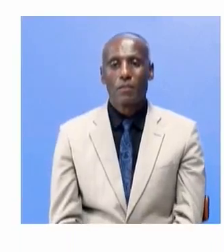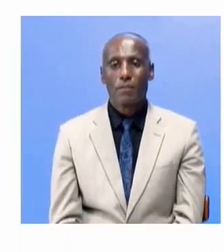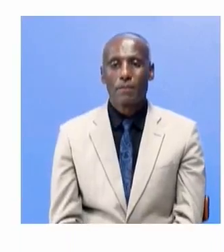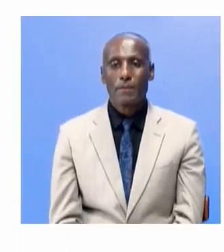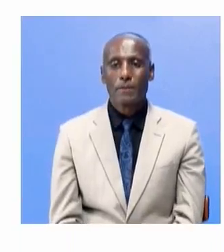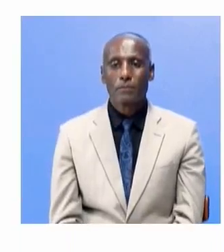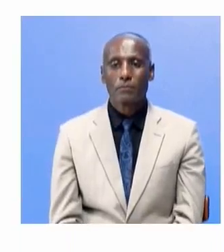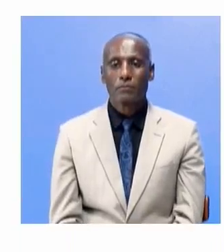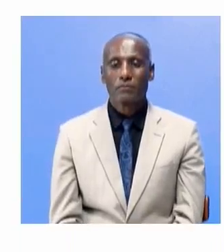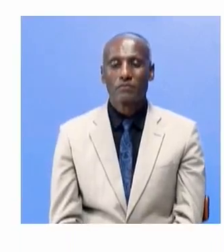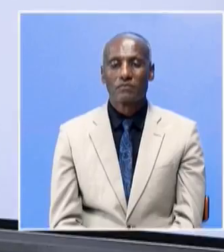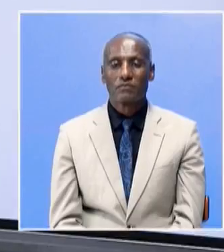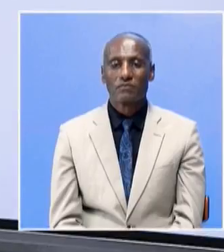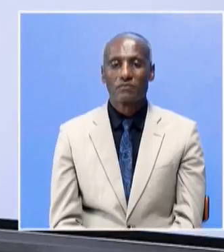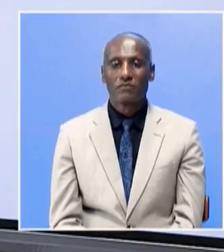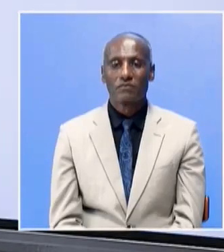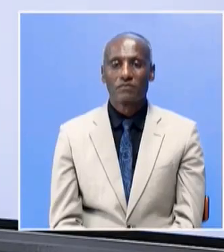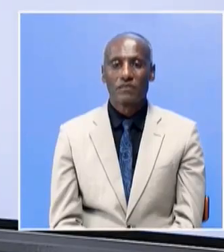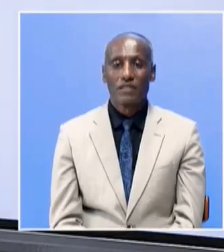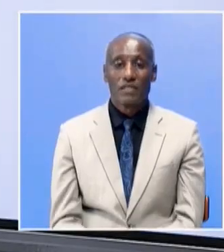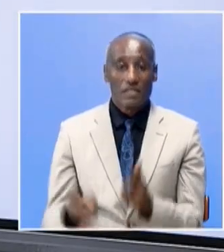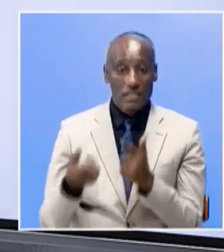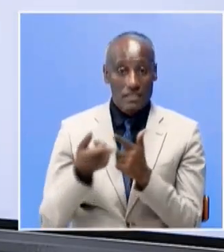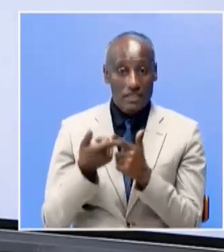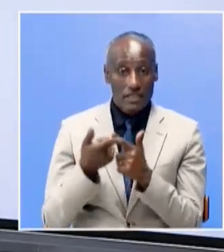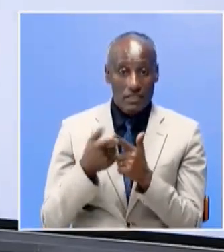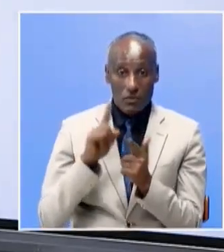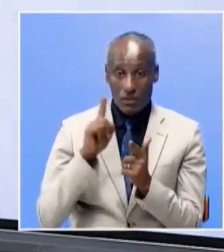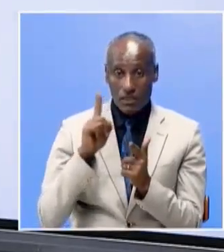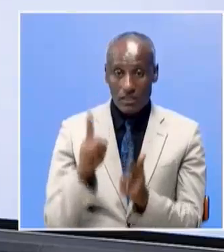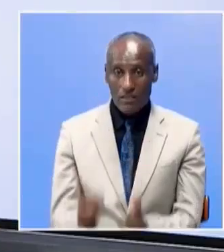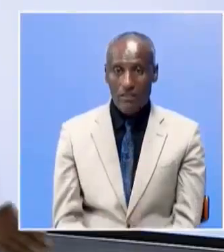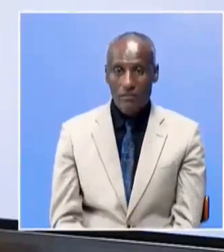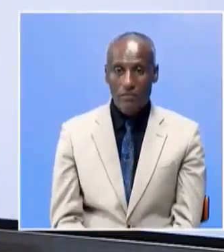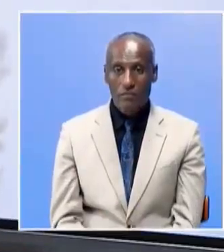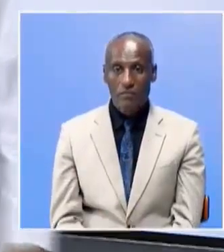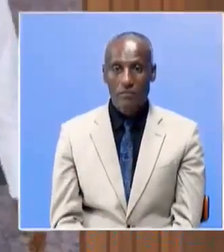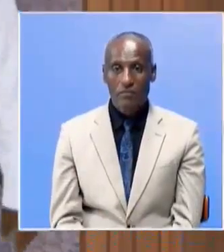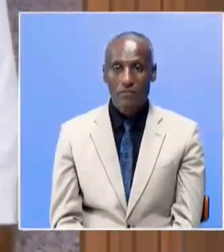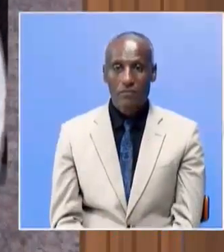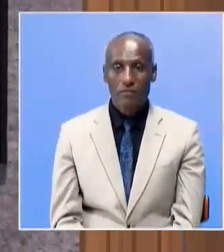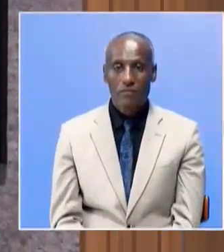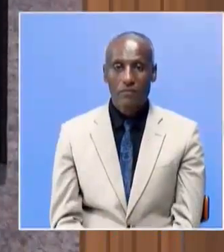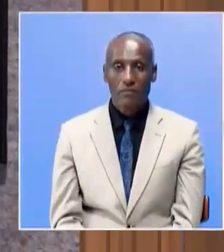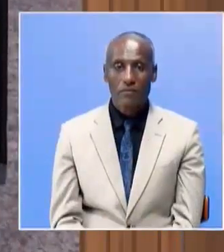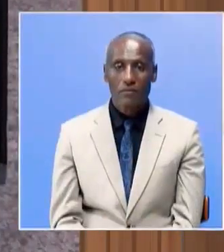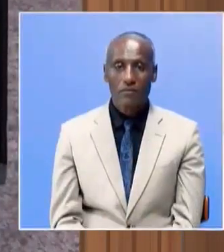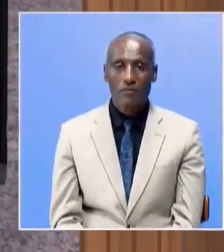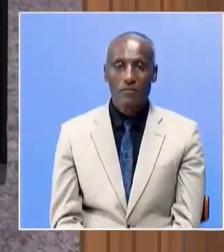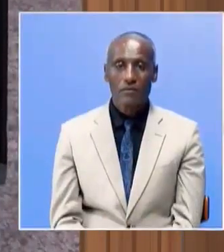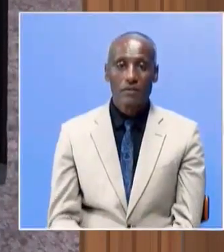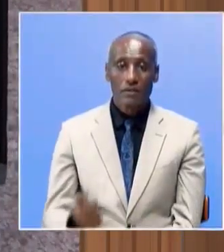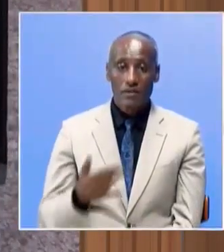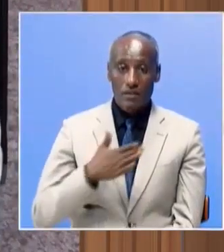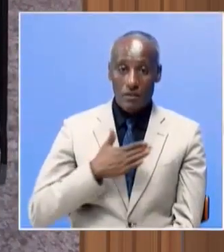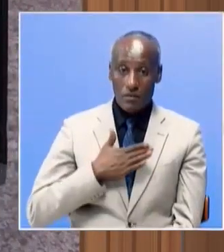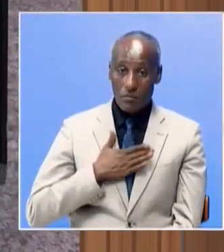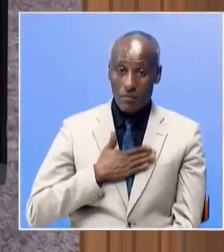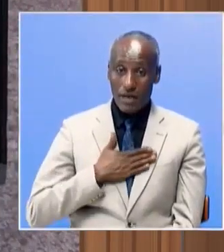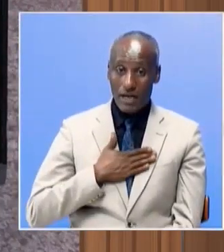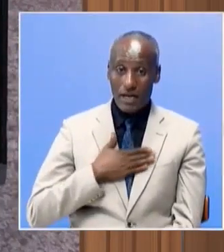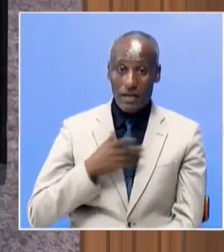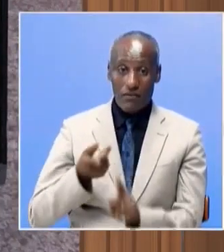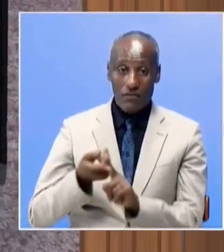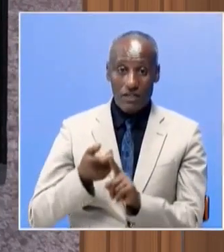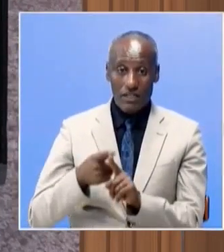Look. What about the second one? Hello there. Here, my friends used to